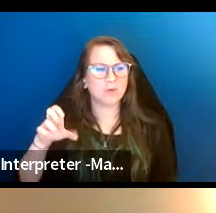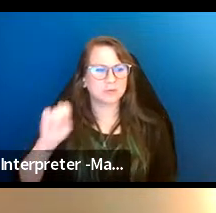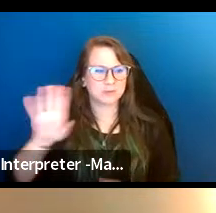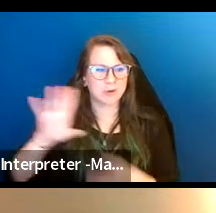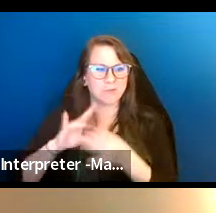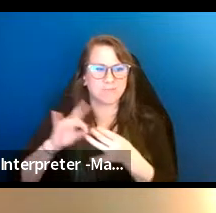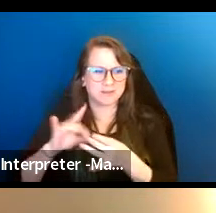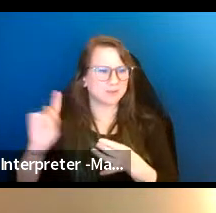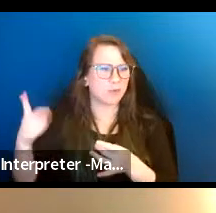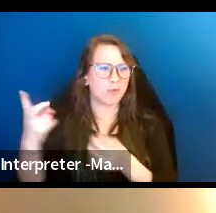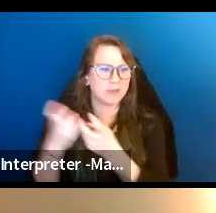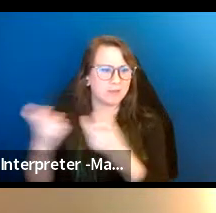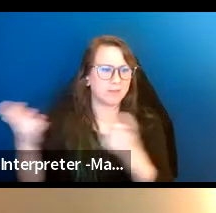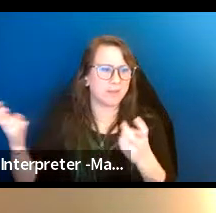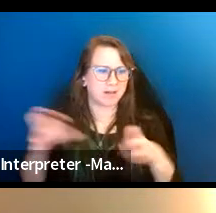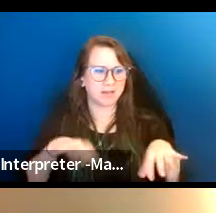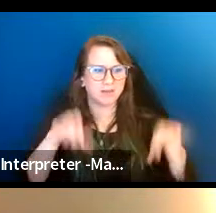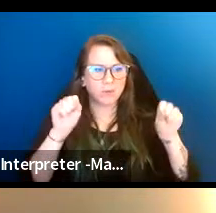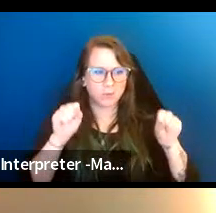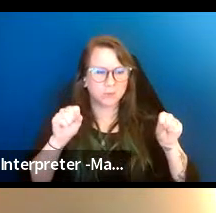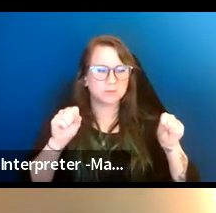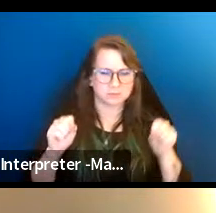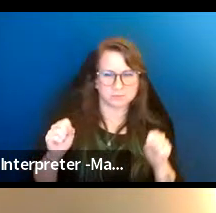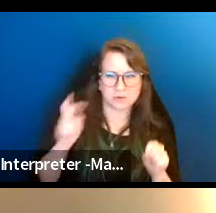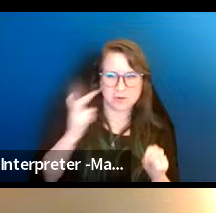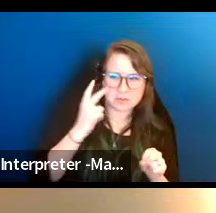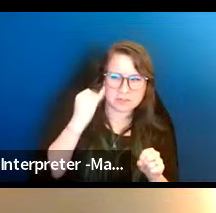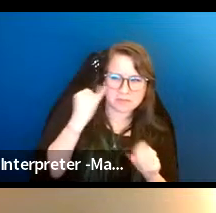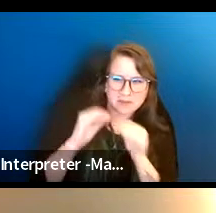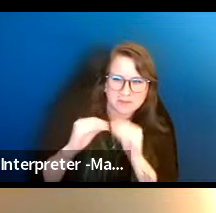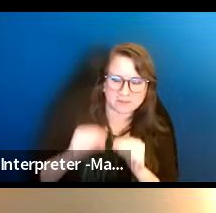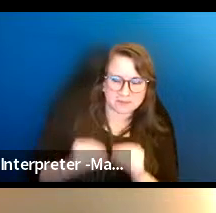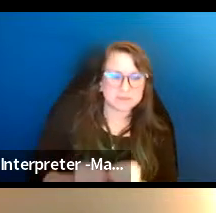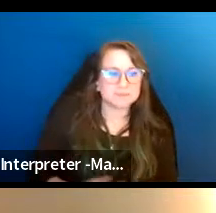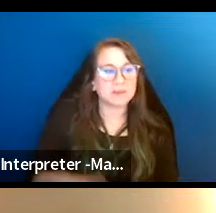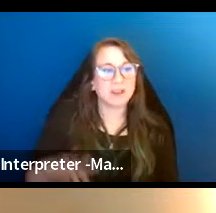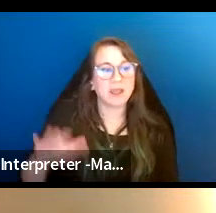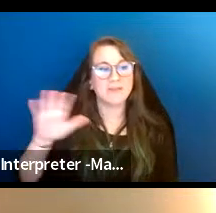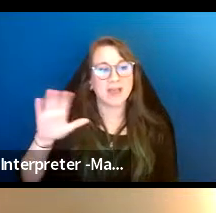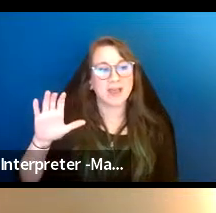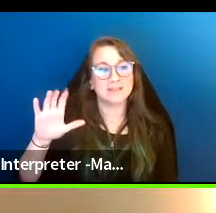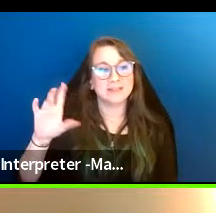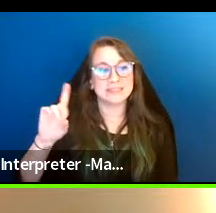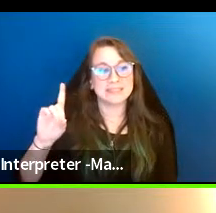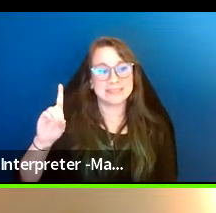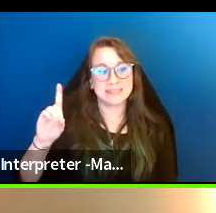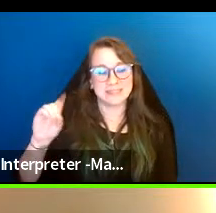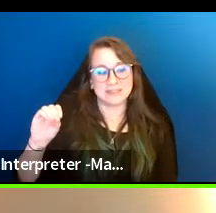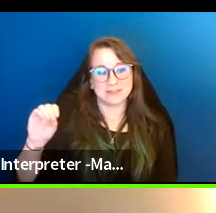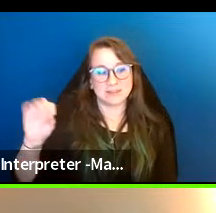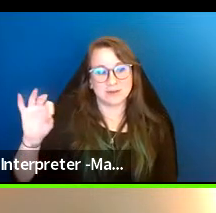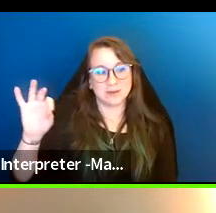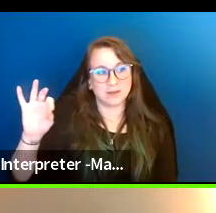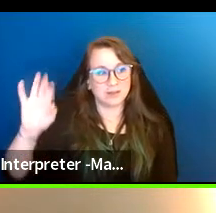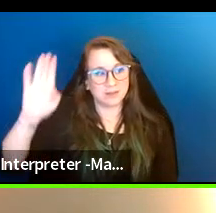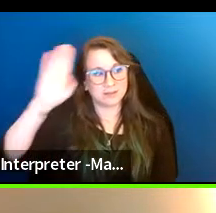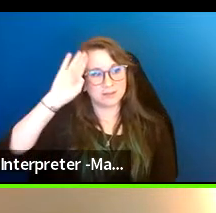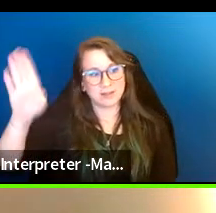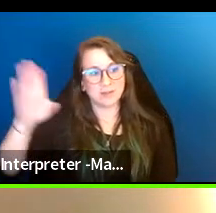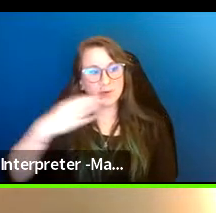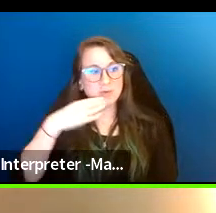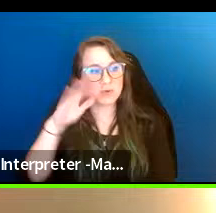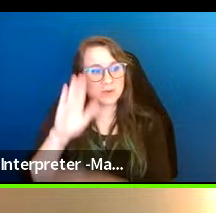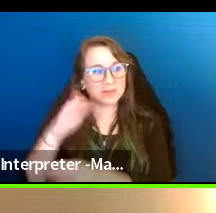just went to the hosts and panelists. Let me see if I can fix that. 5D09. Good evening, everyone. My name